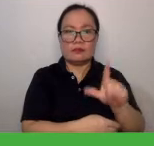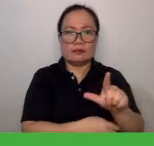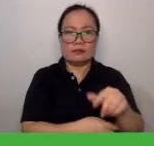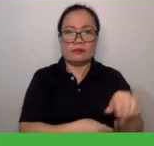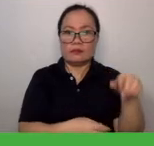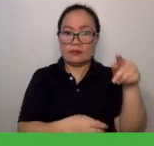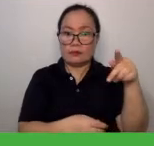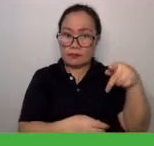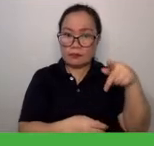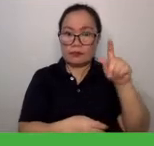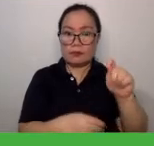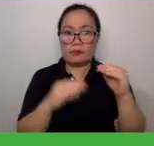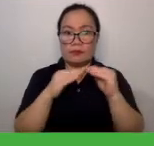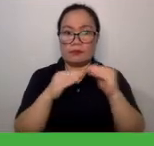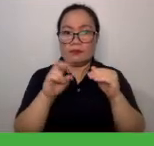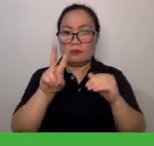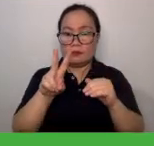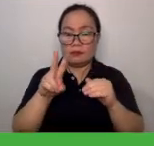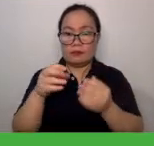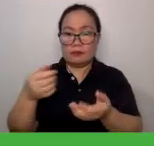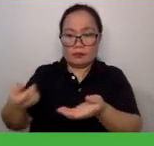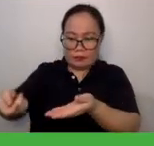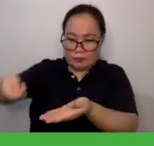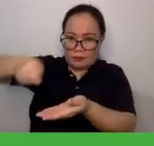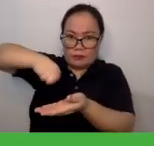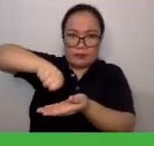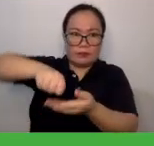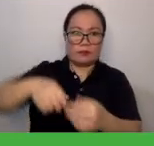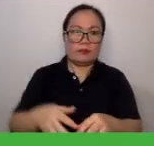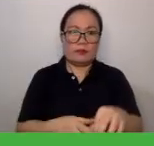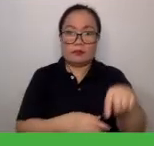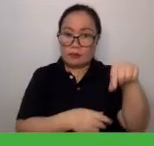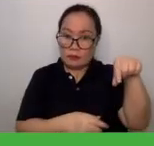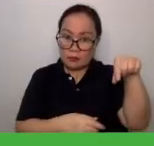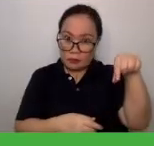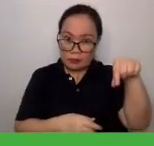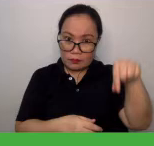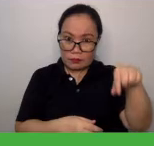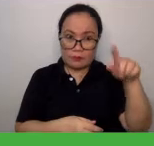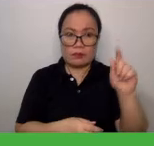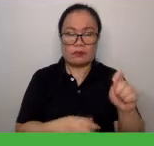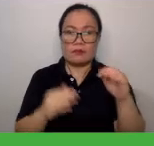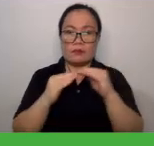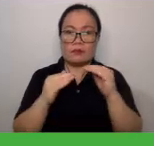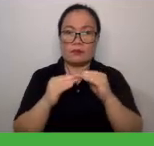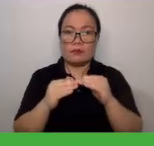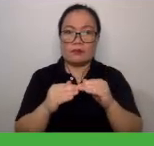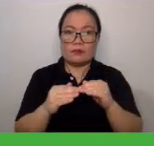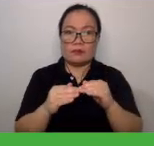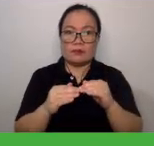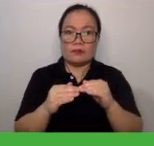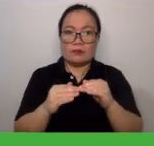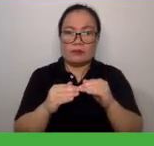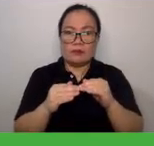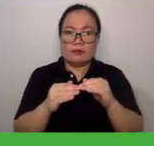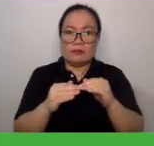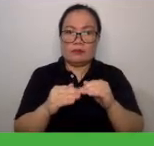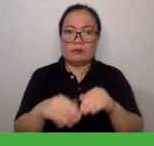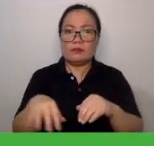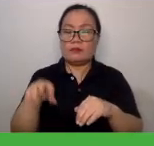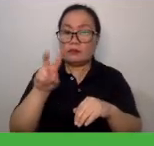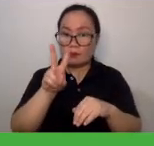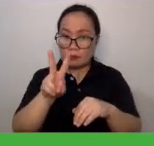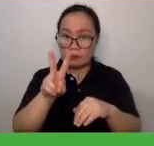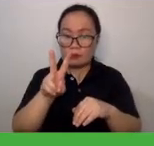pint is equivalent to 2 cups and quarts is equivalent to 2 pints. So, kung meron kang 2 pints, ibig